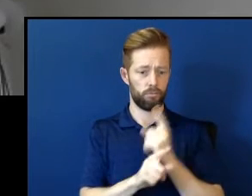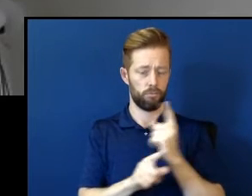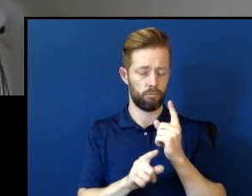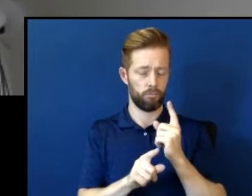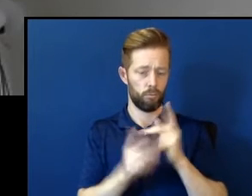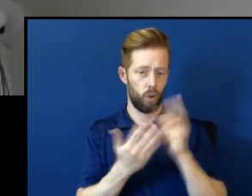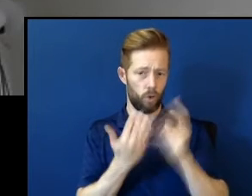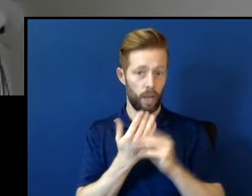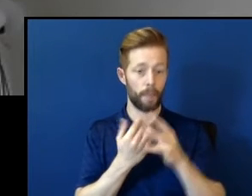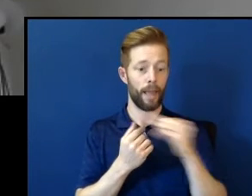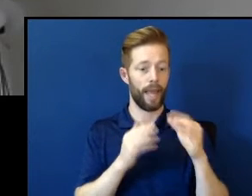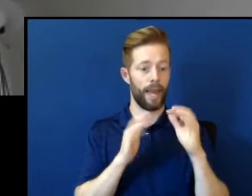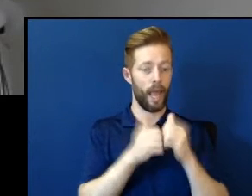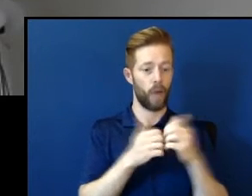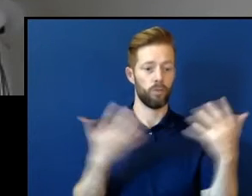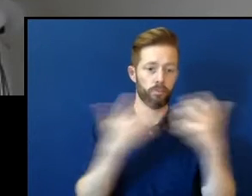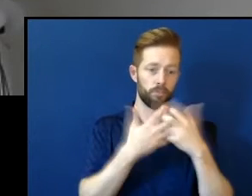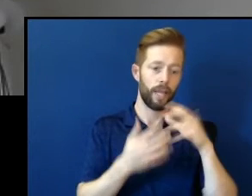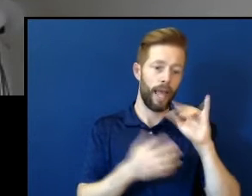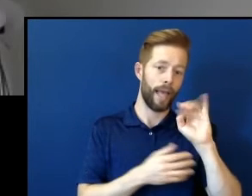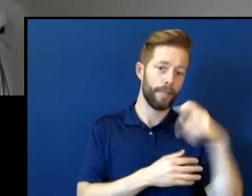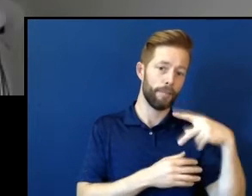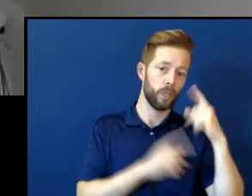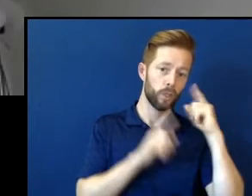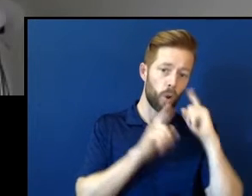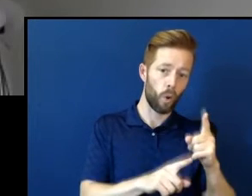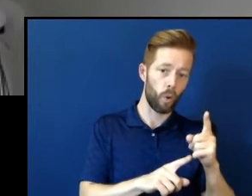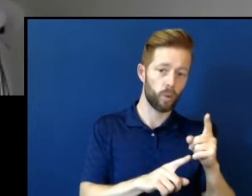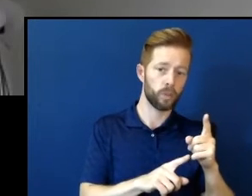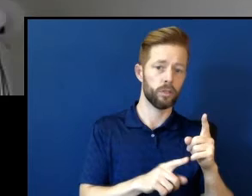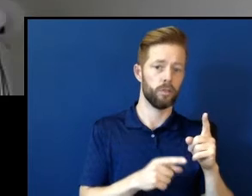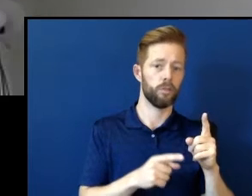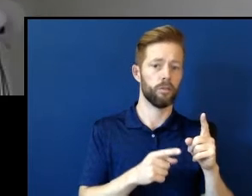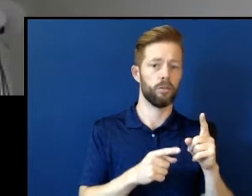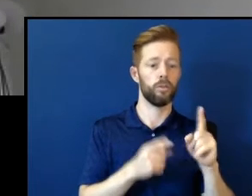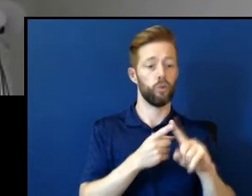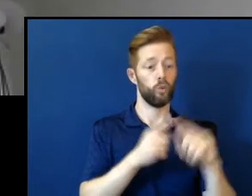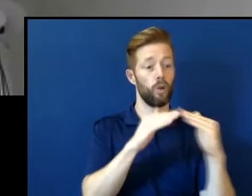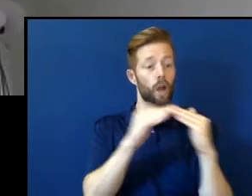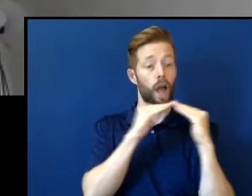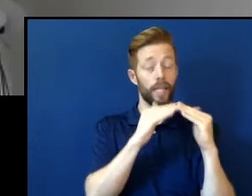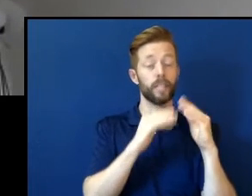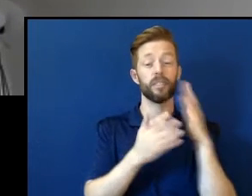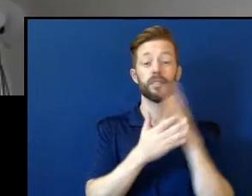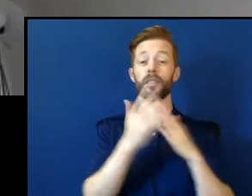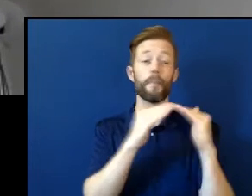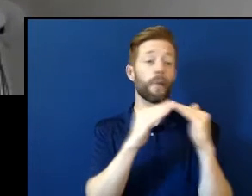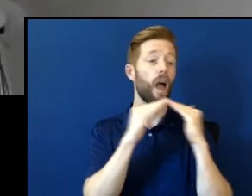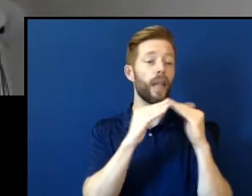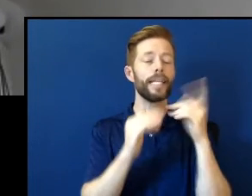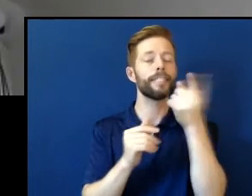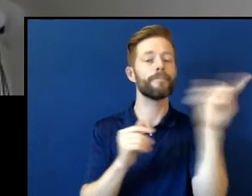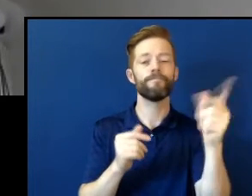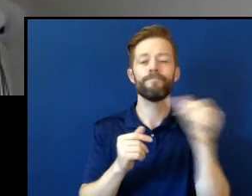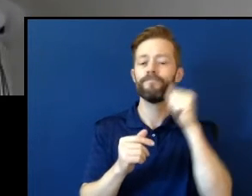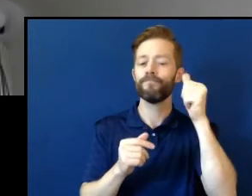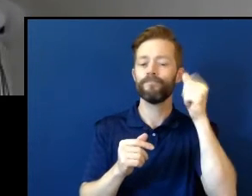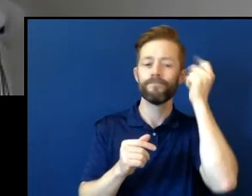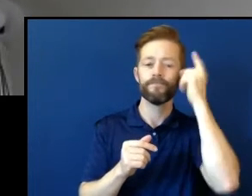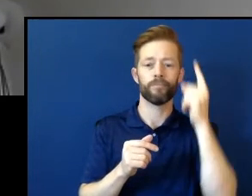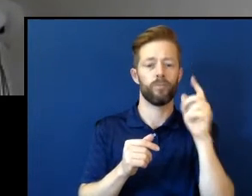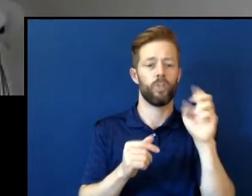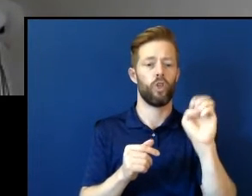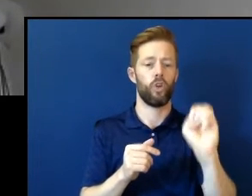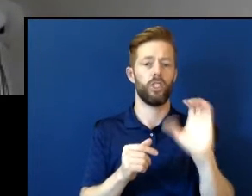developmentally appropriate activities to help with the IEP goals. to colleagues who do not understand